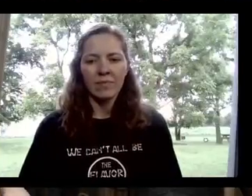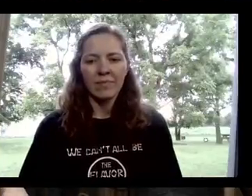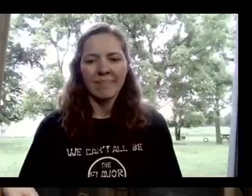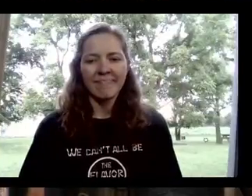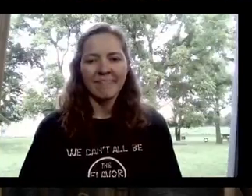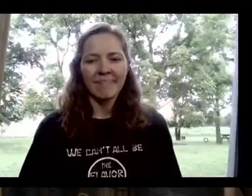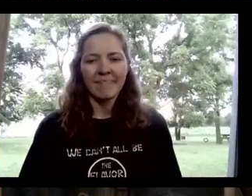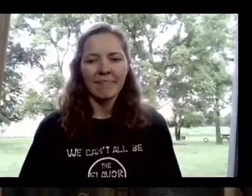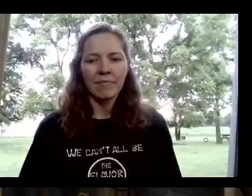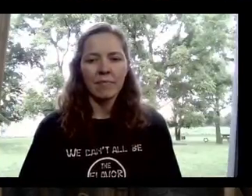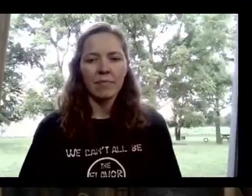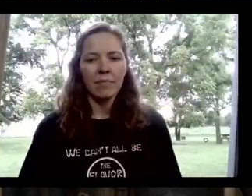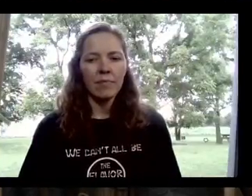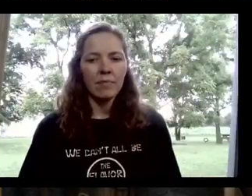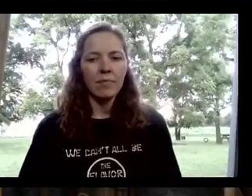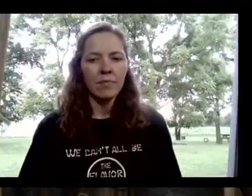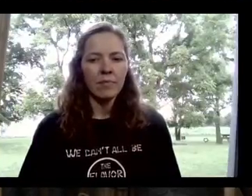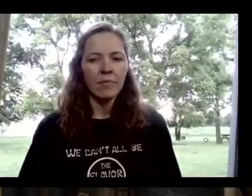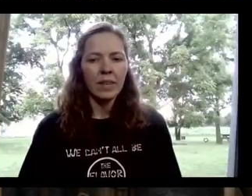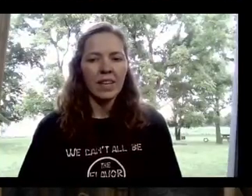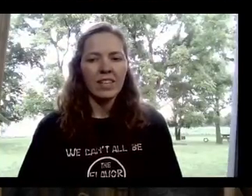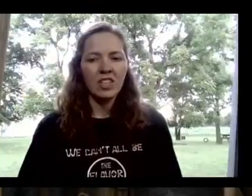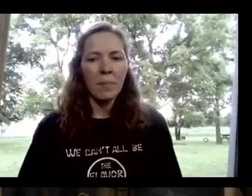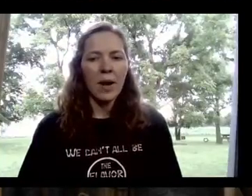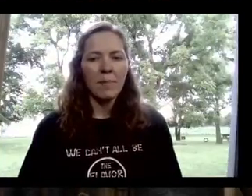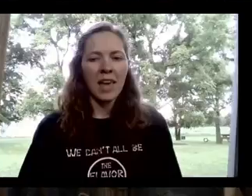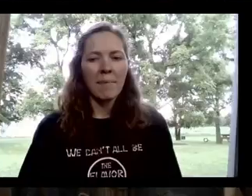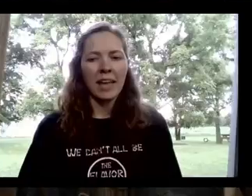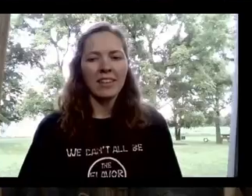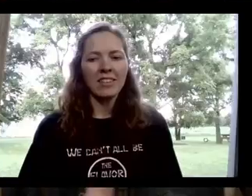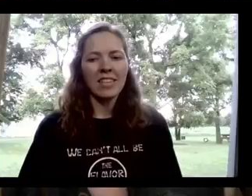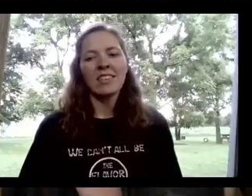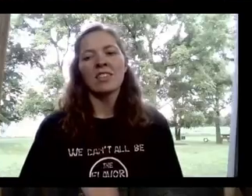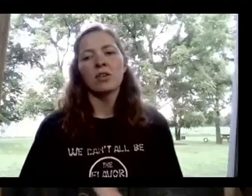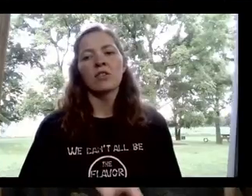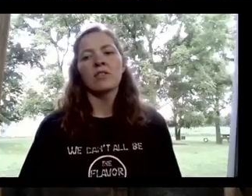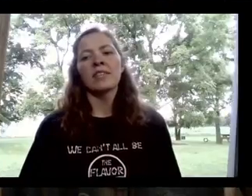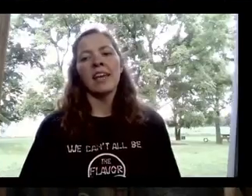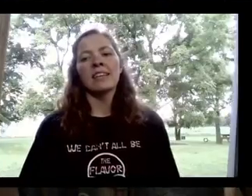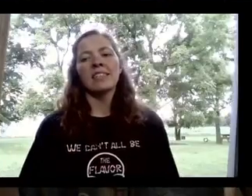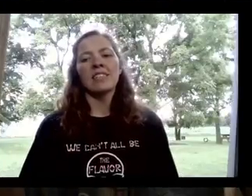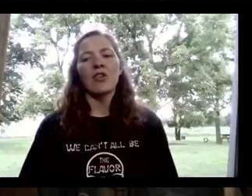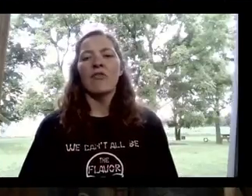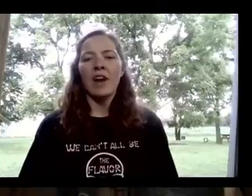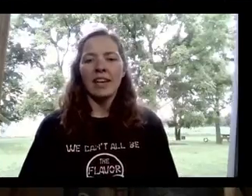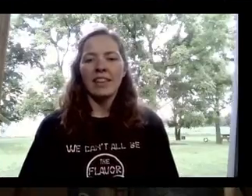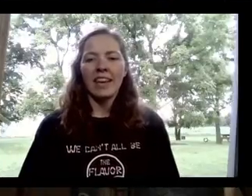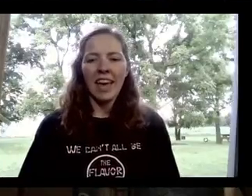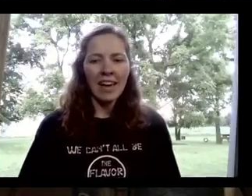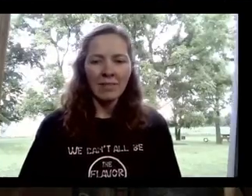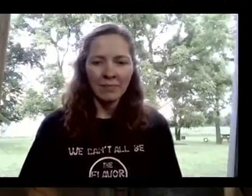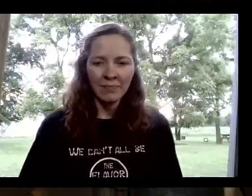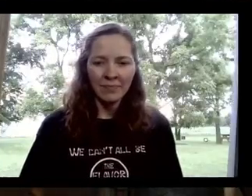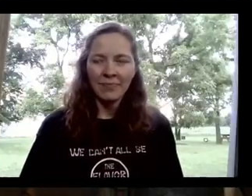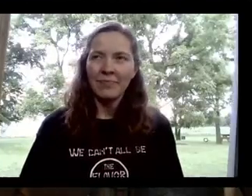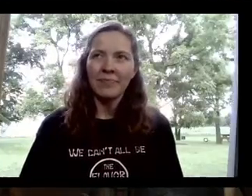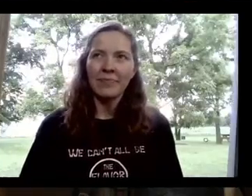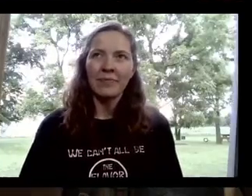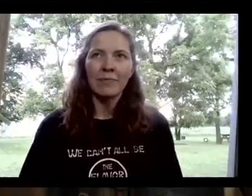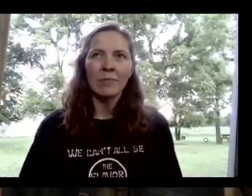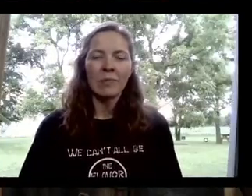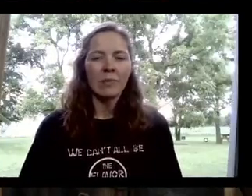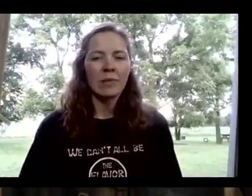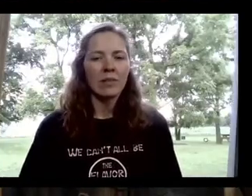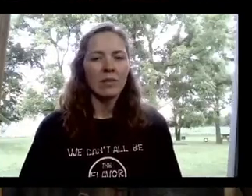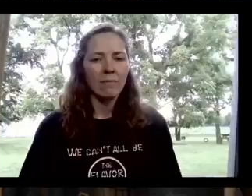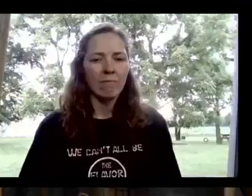But no, it is no longer currently in production. Jim Bob the Impaler says, so you're saying it's easier to find it then, eh? Yep, it's a